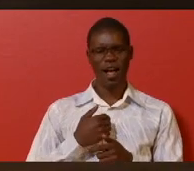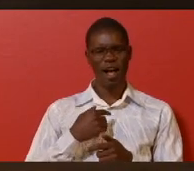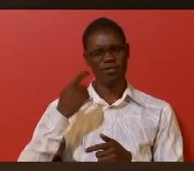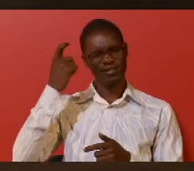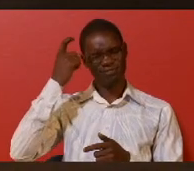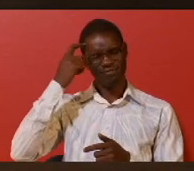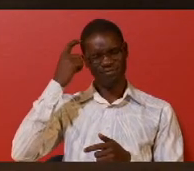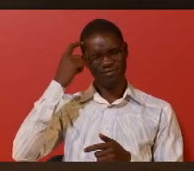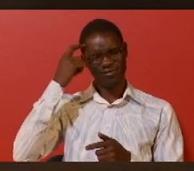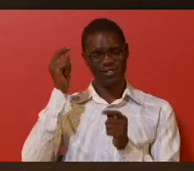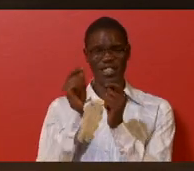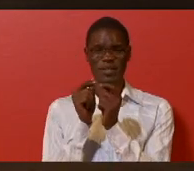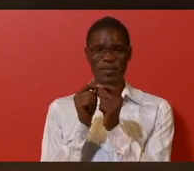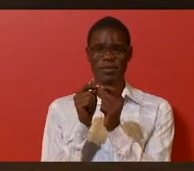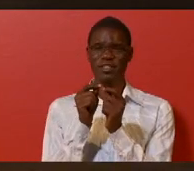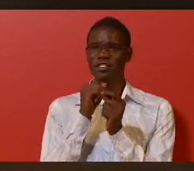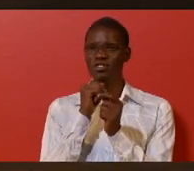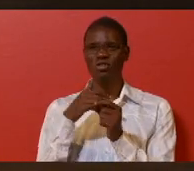Now, don't have a headache every night.